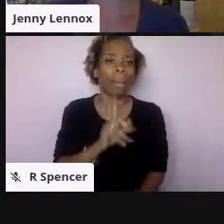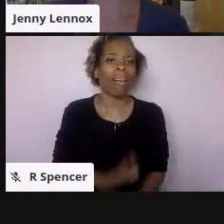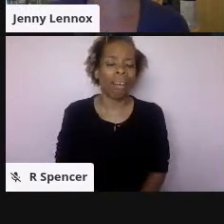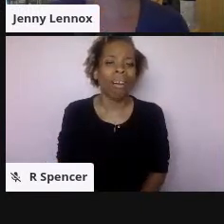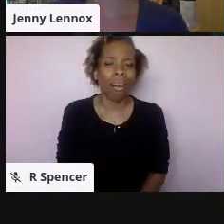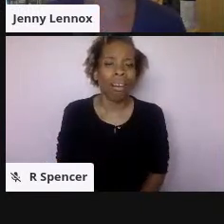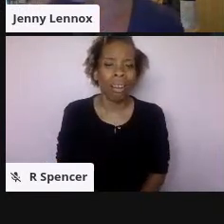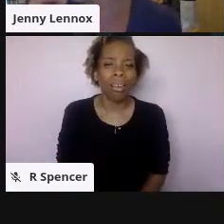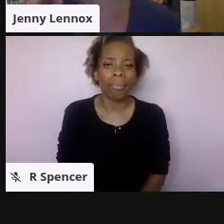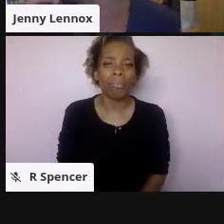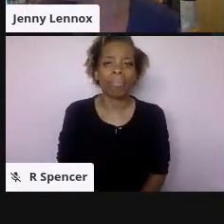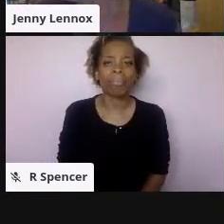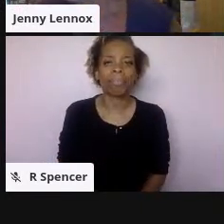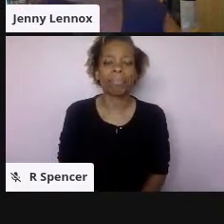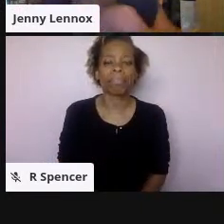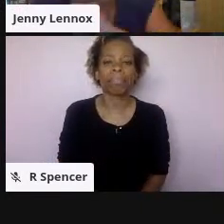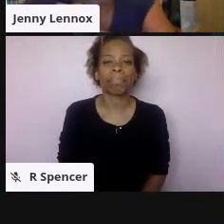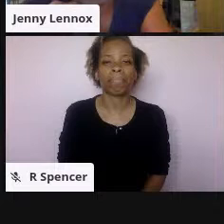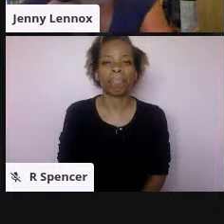is looking at